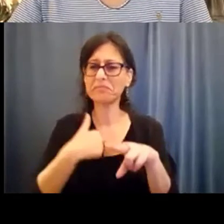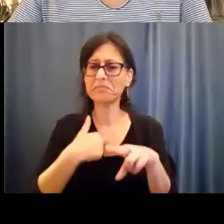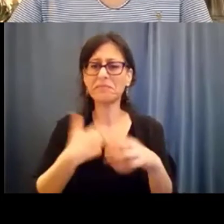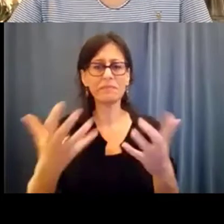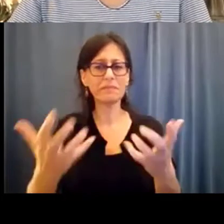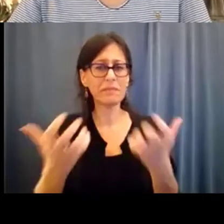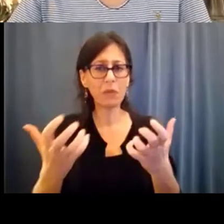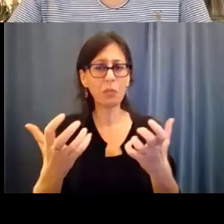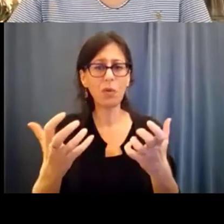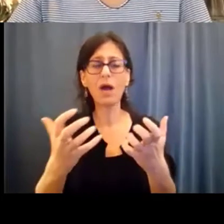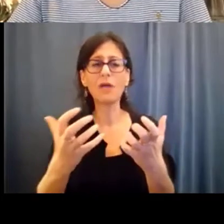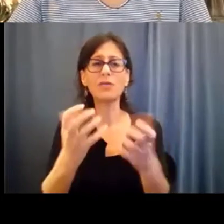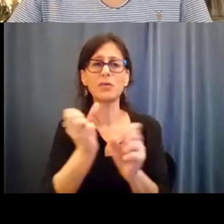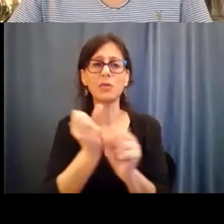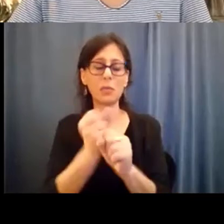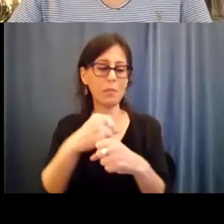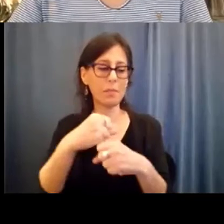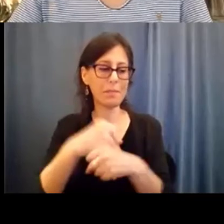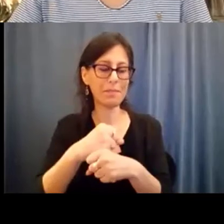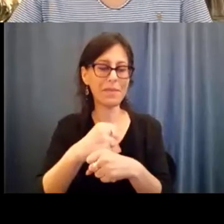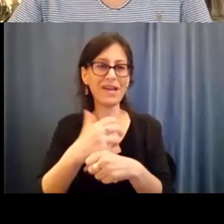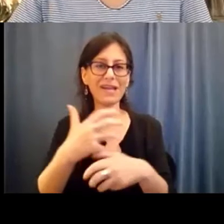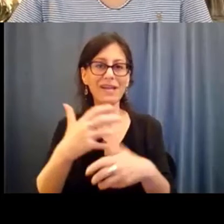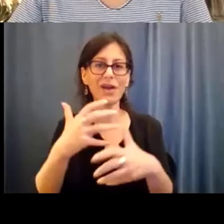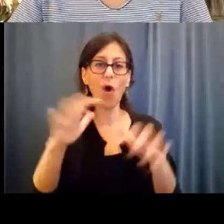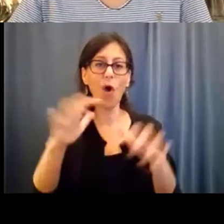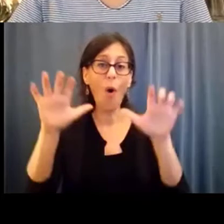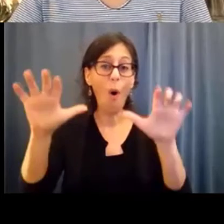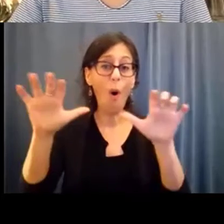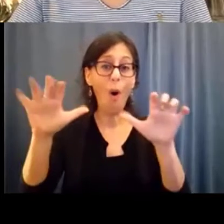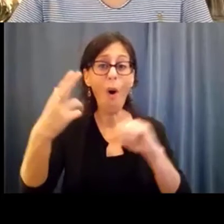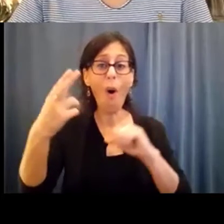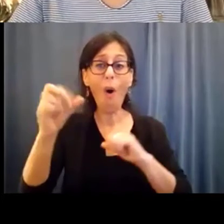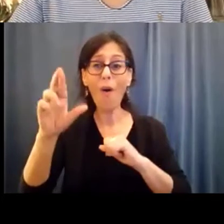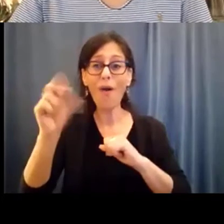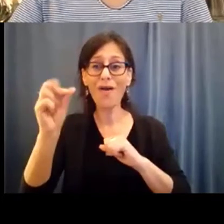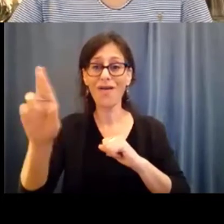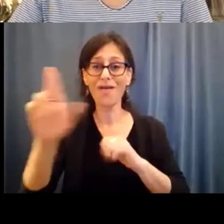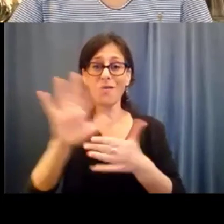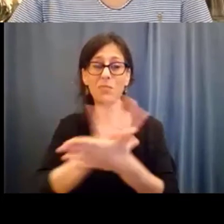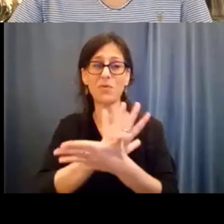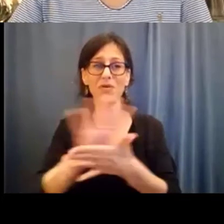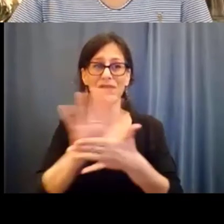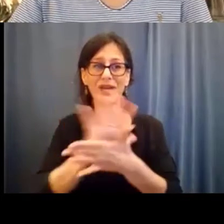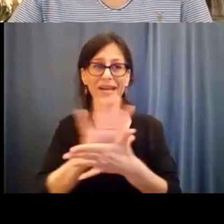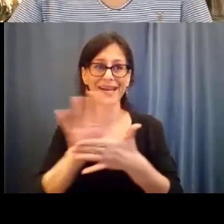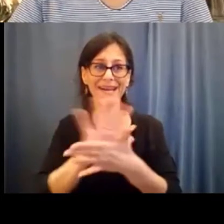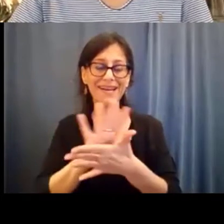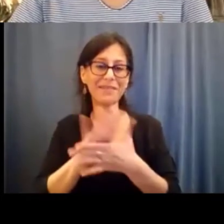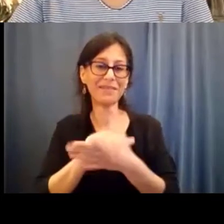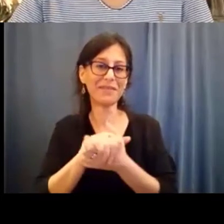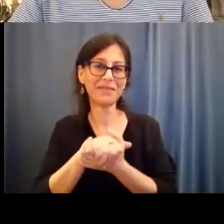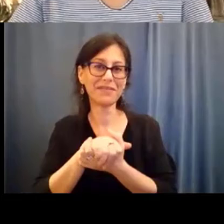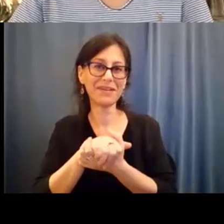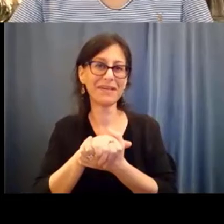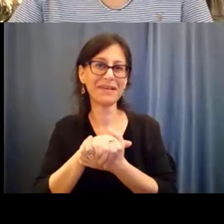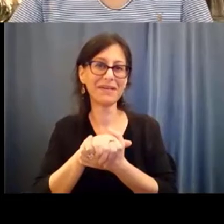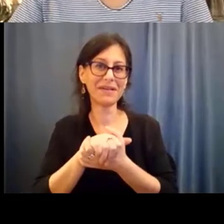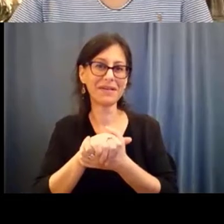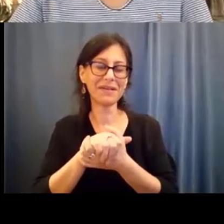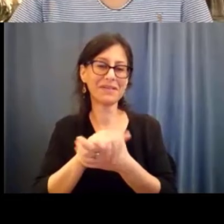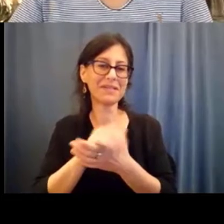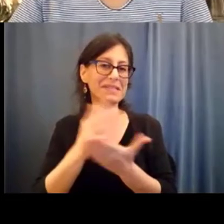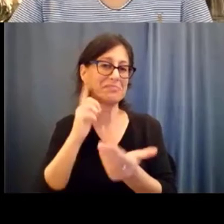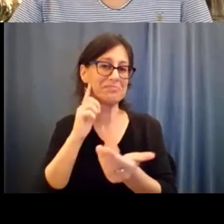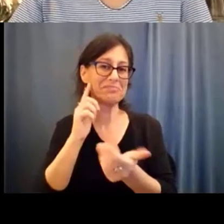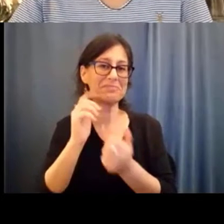make a horror movie. Do you want to help